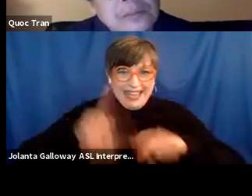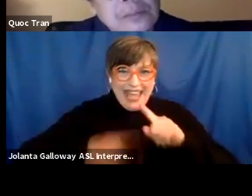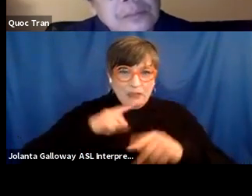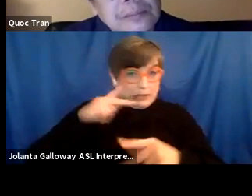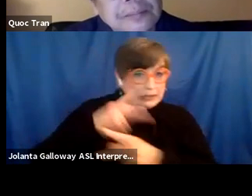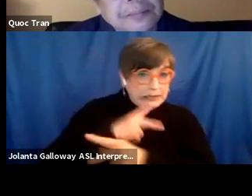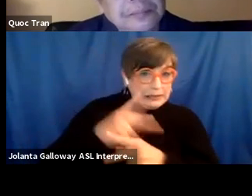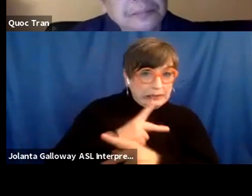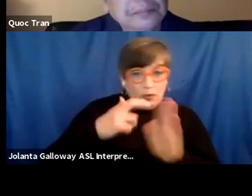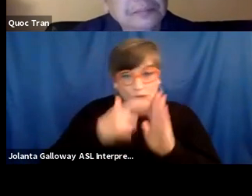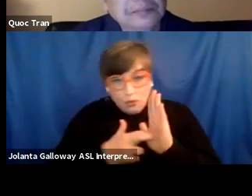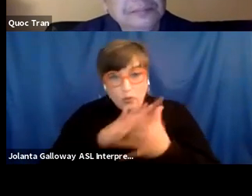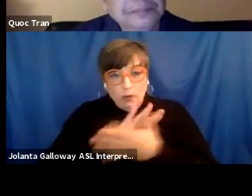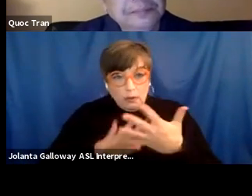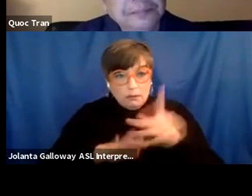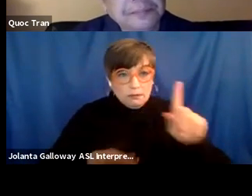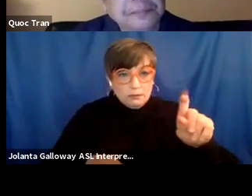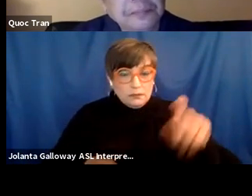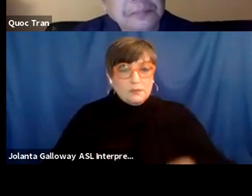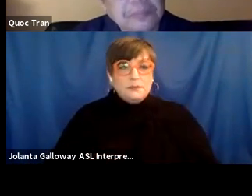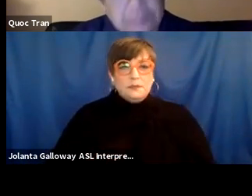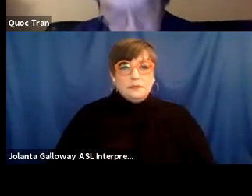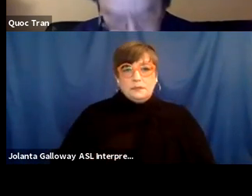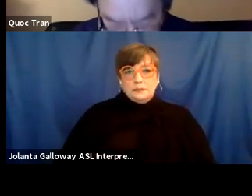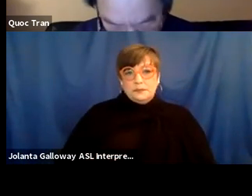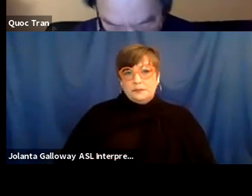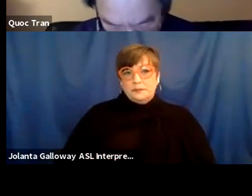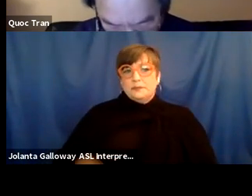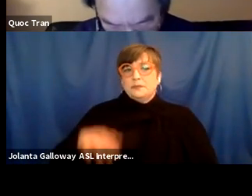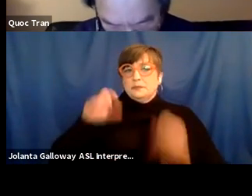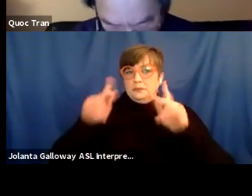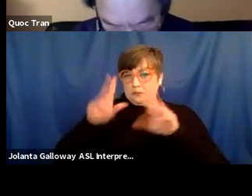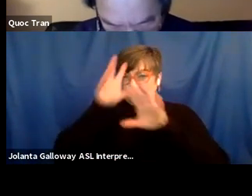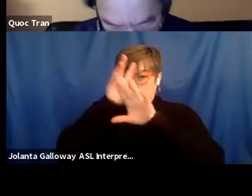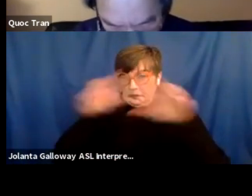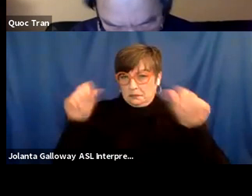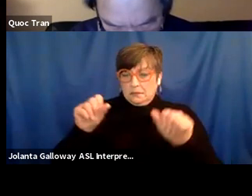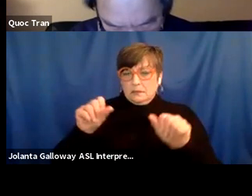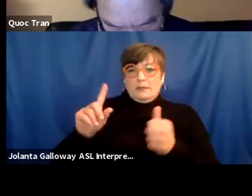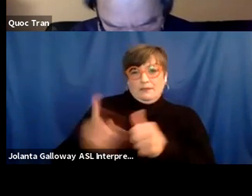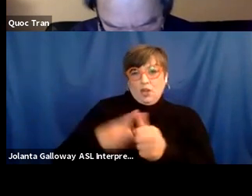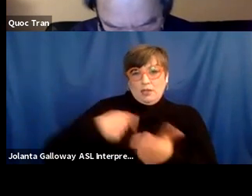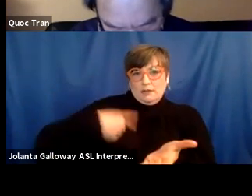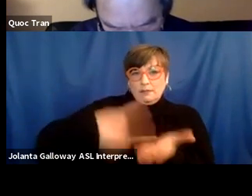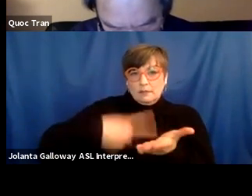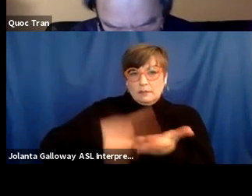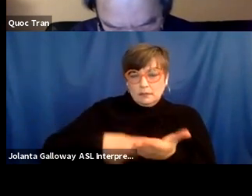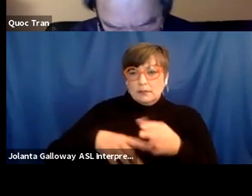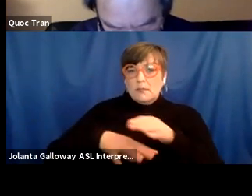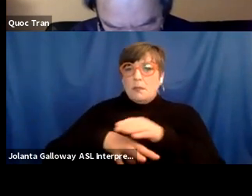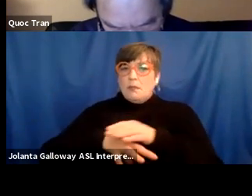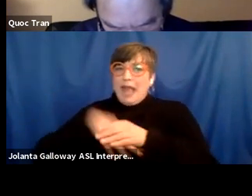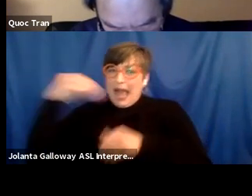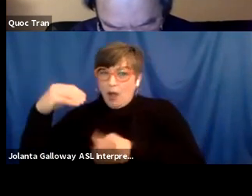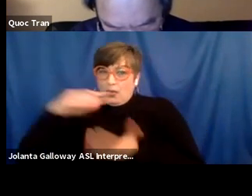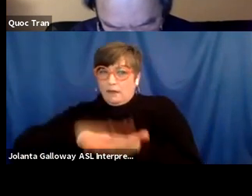Okay, so I'm going to go back to the first one about out-of-time providers, Madam Chair, and I think we